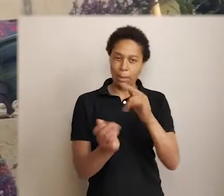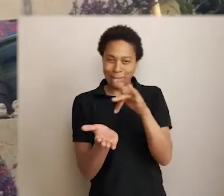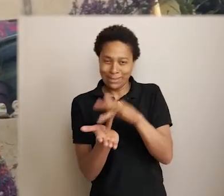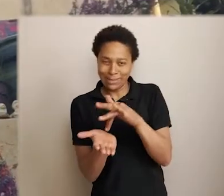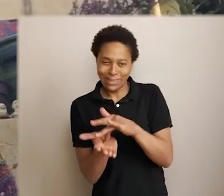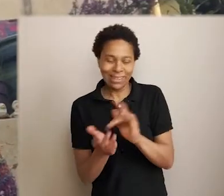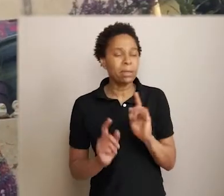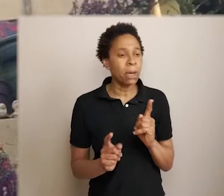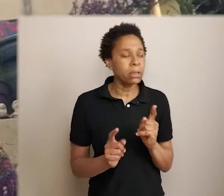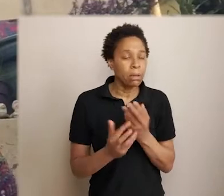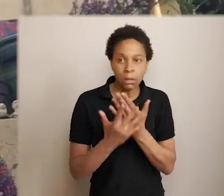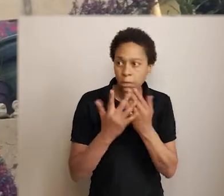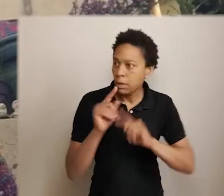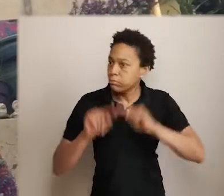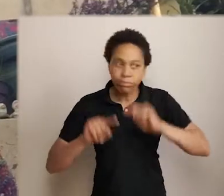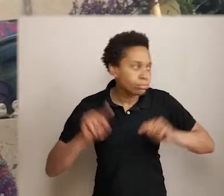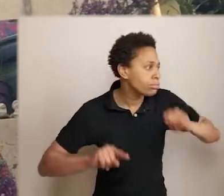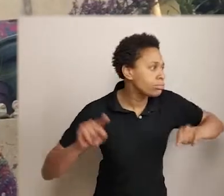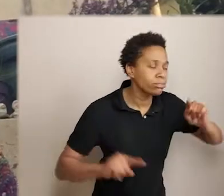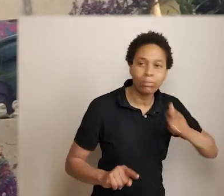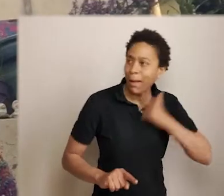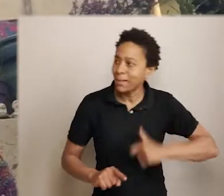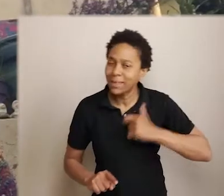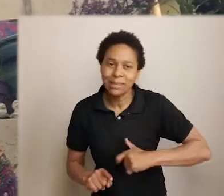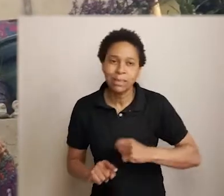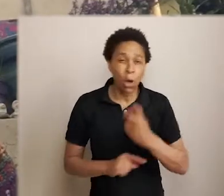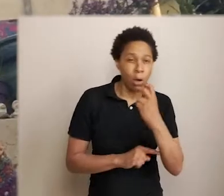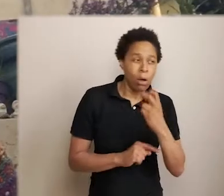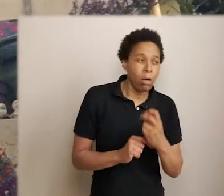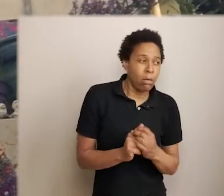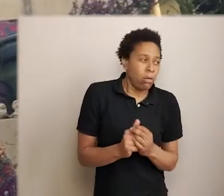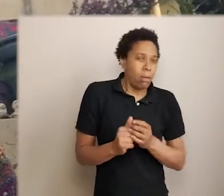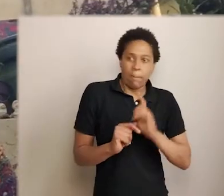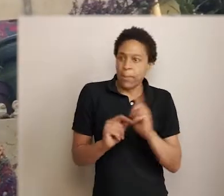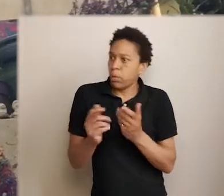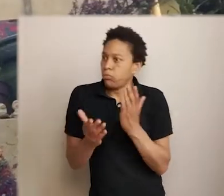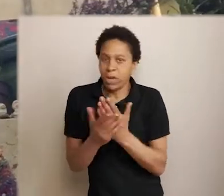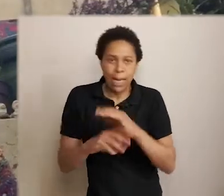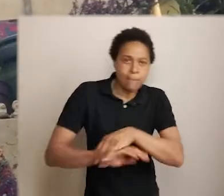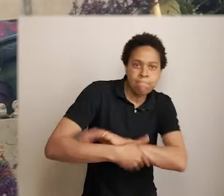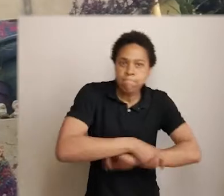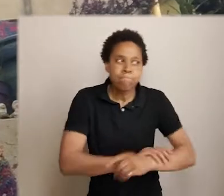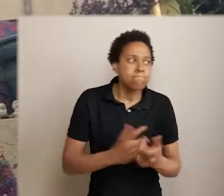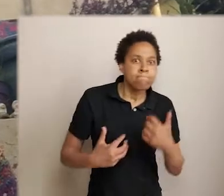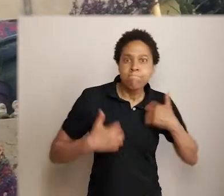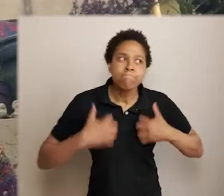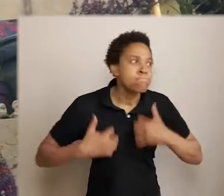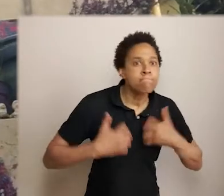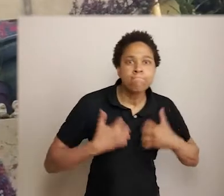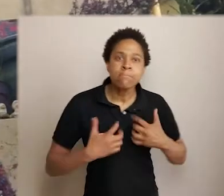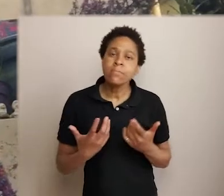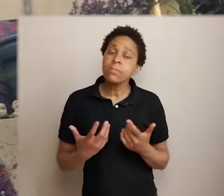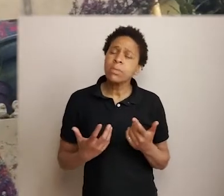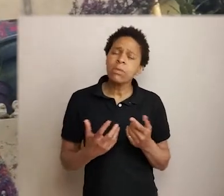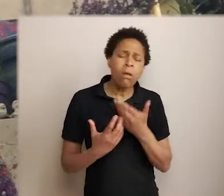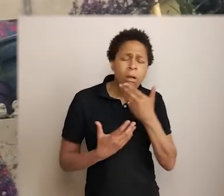of different types of people, lots of different identities, younger, older people who were all very dynamic, all quite activist. And it was a